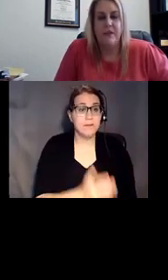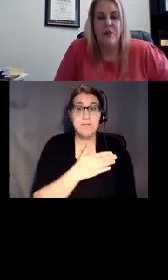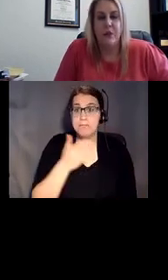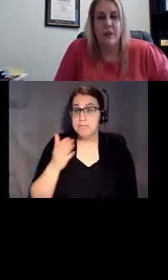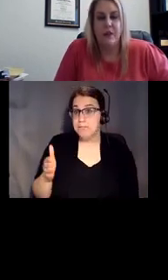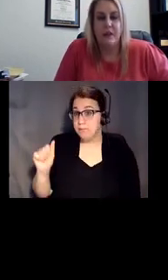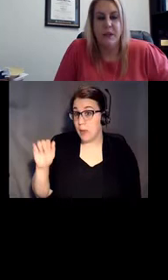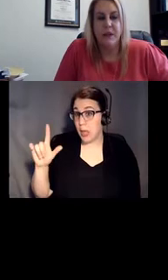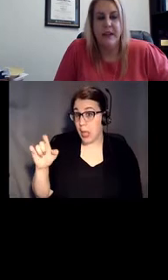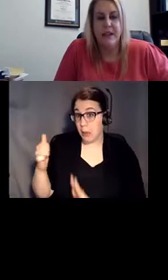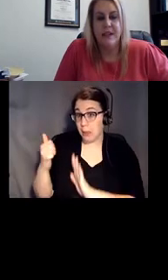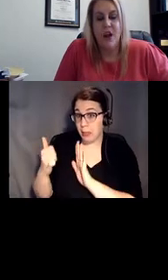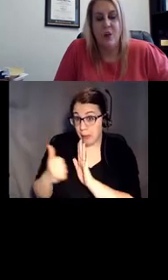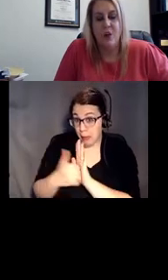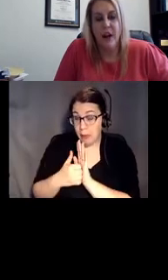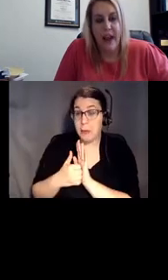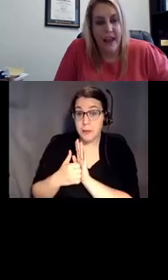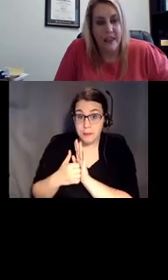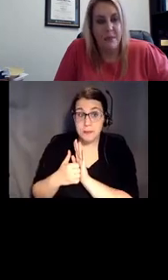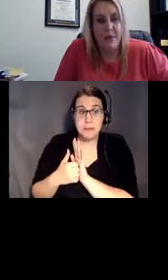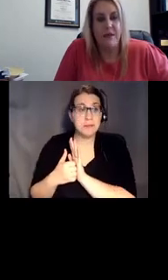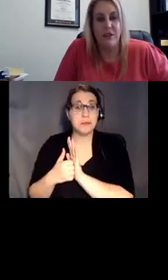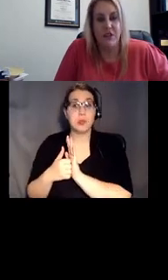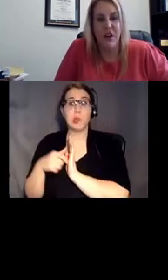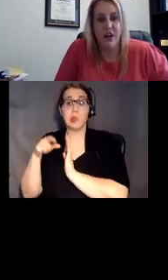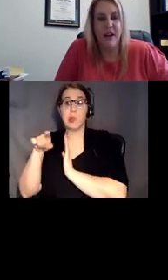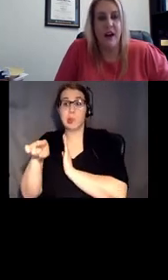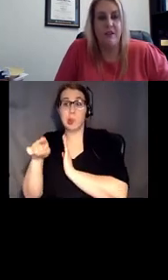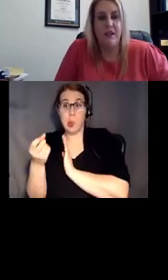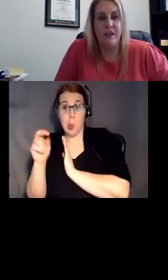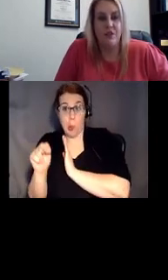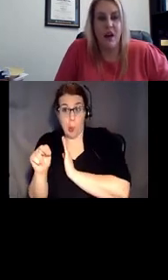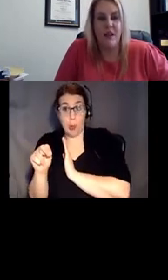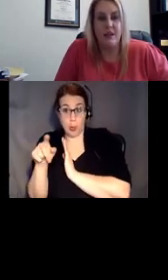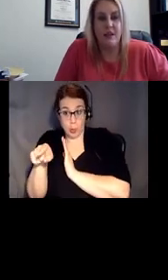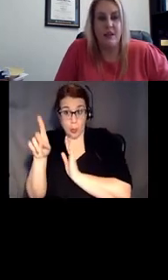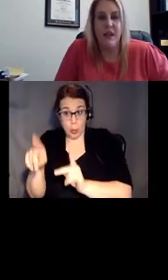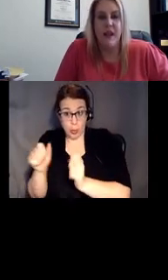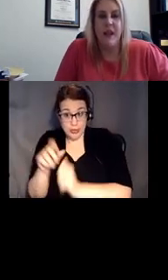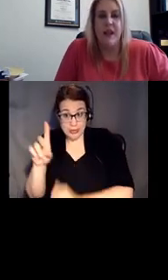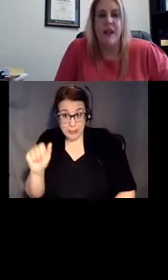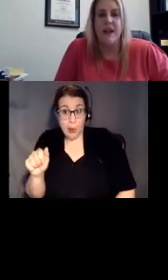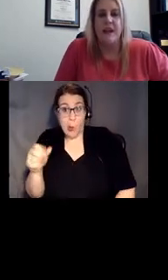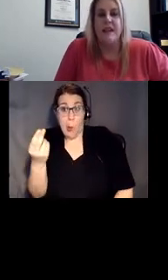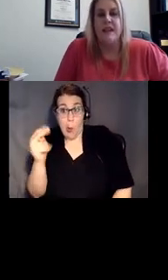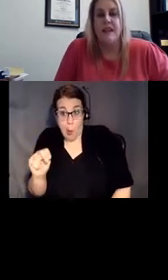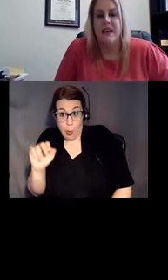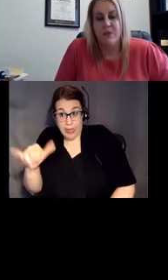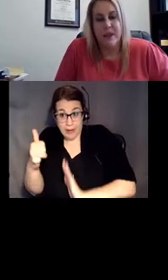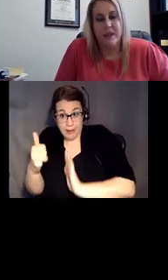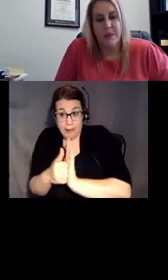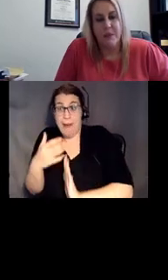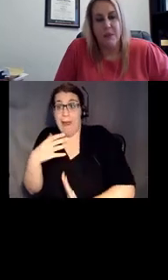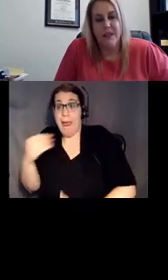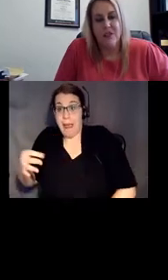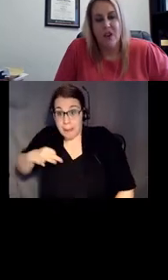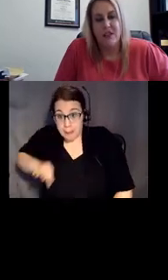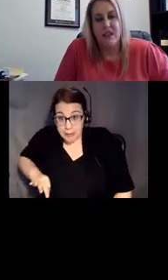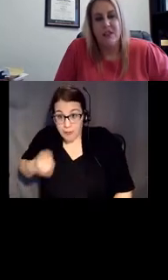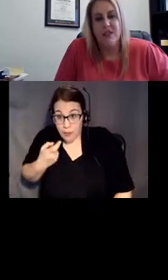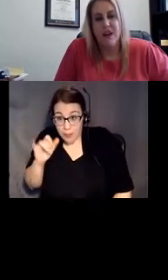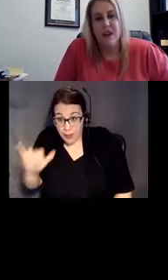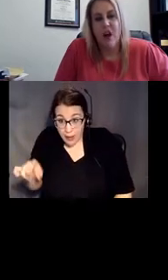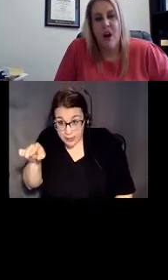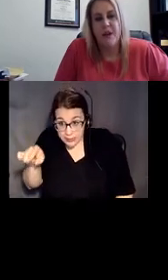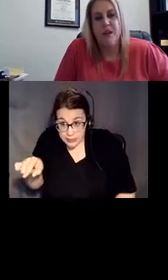account, the individual with the disability is the owner and the beneficiary of that trust. With supplemental needs